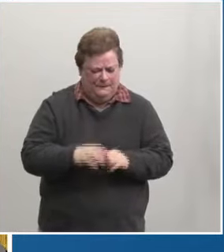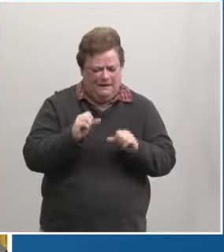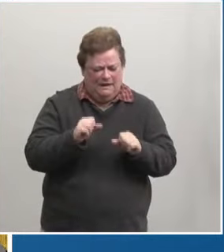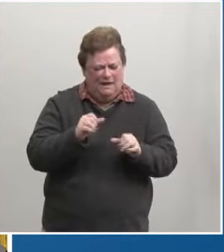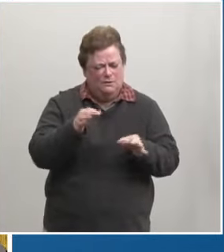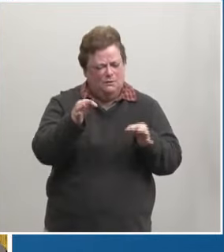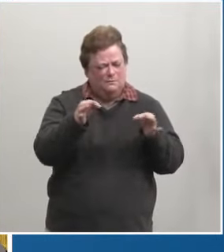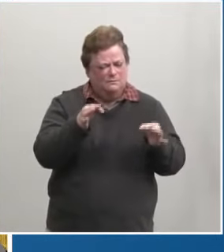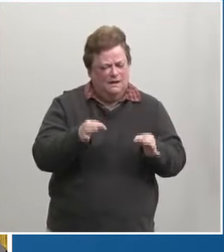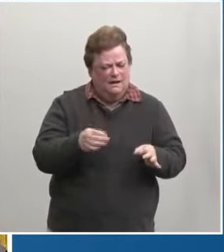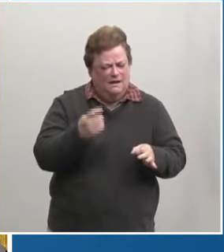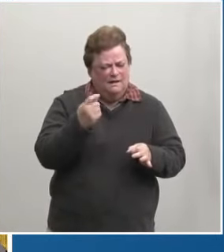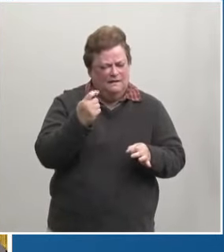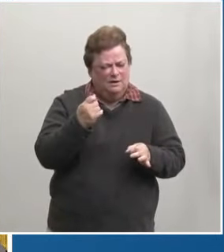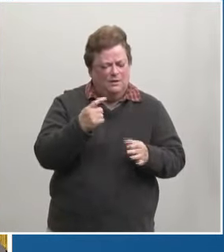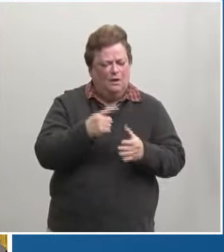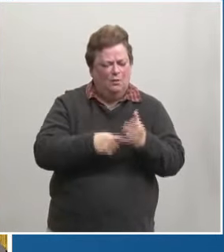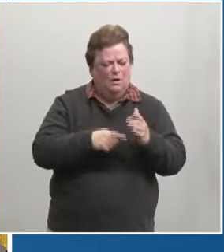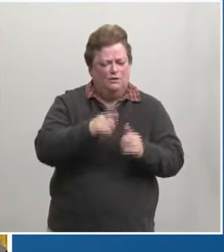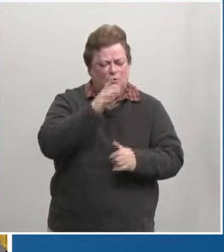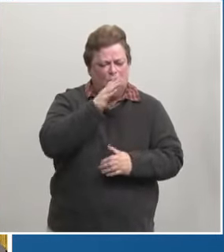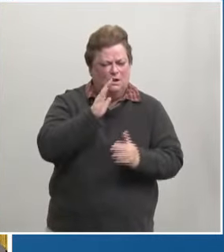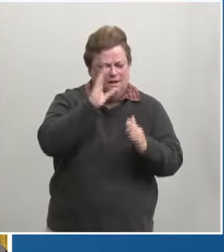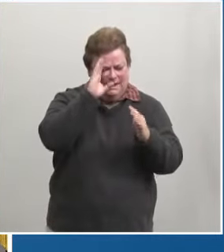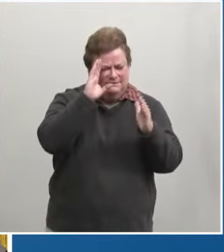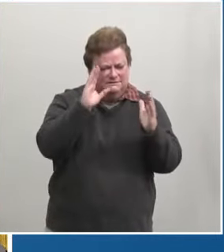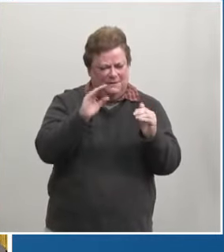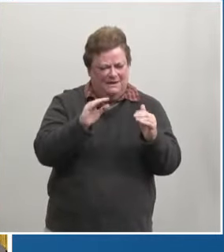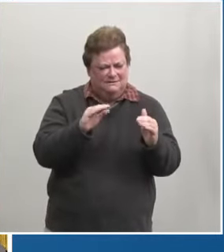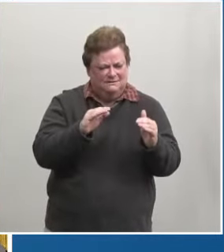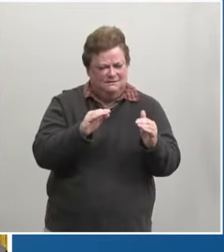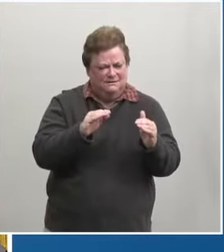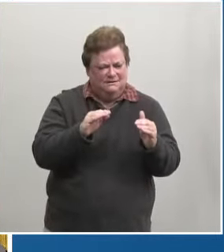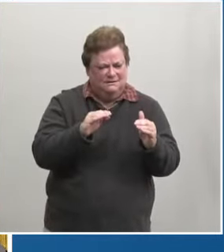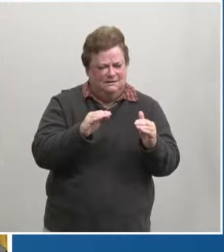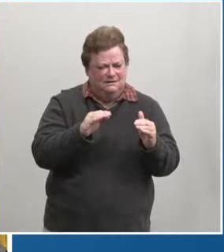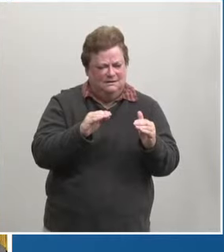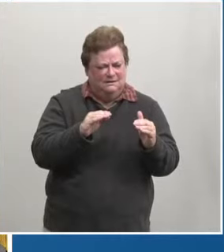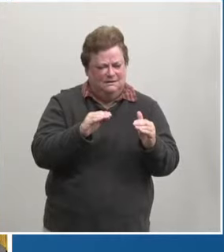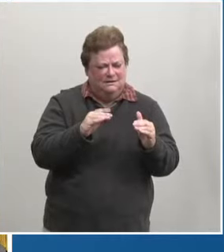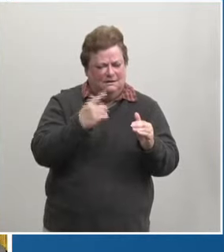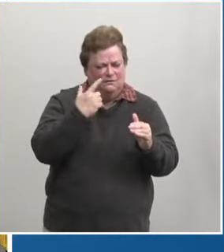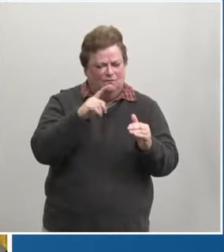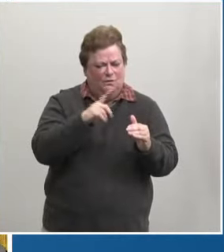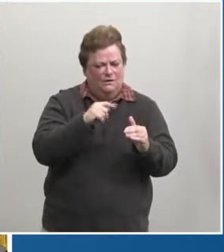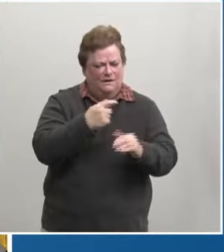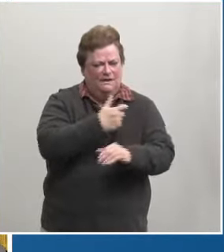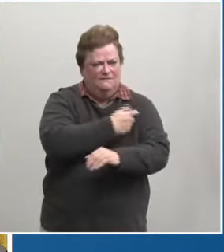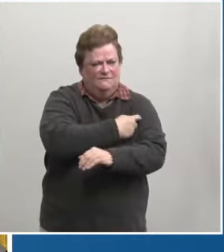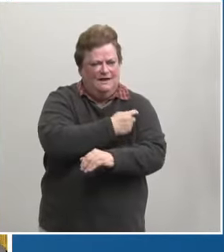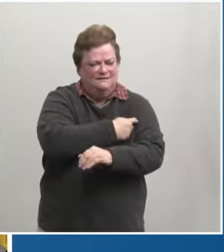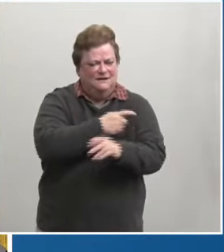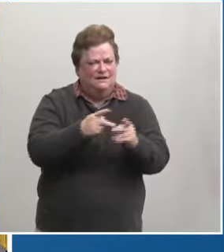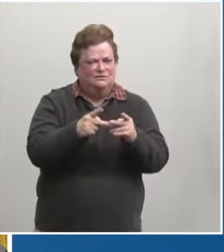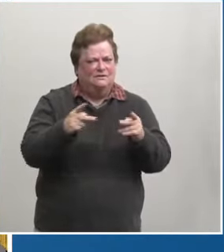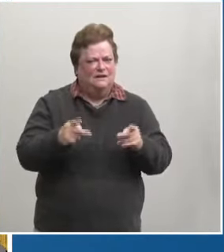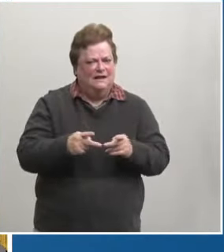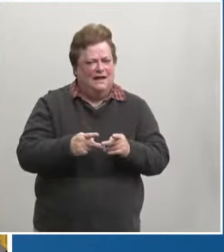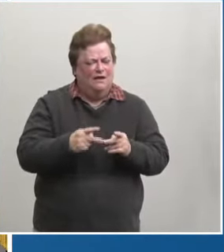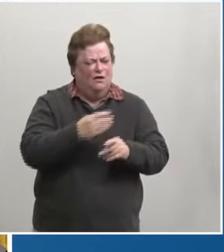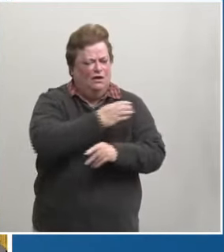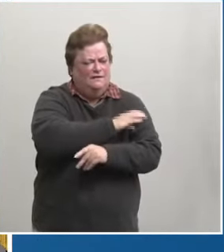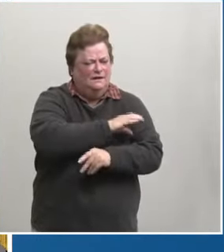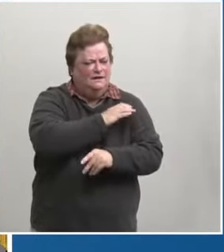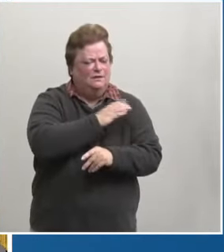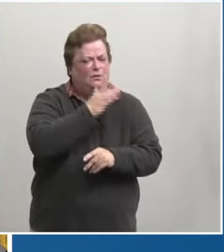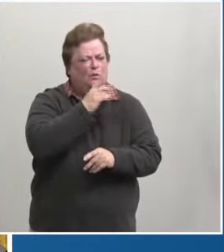for me what you will expect the mass vaccination sites or the clinic to look like at